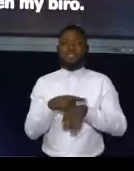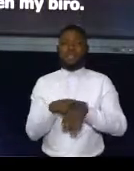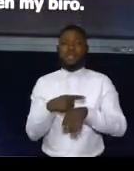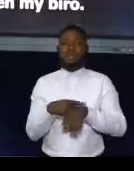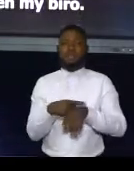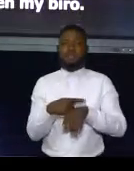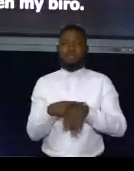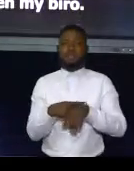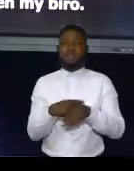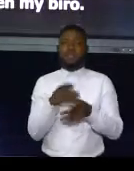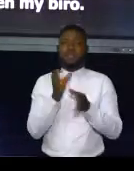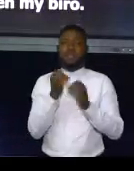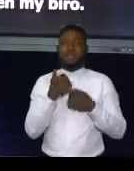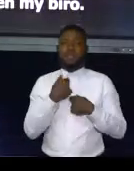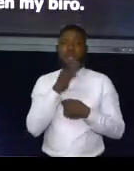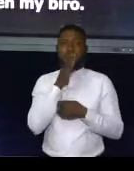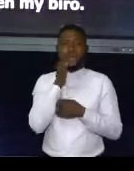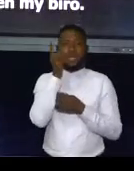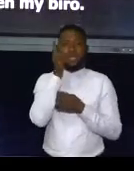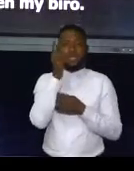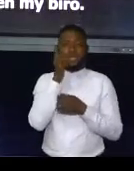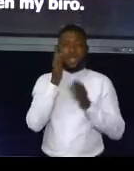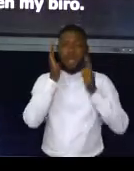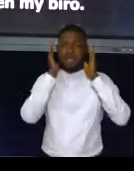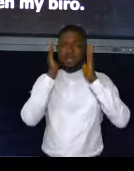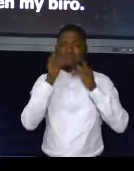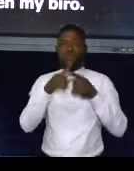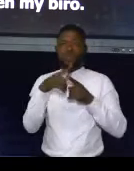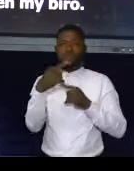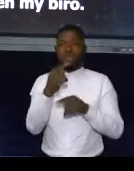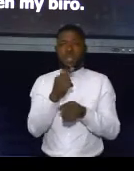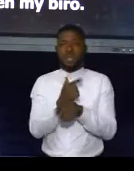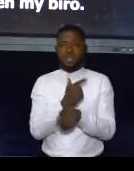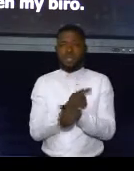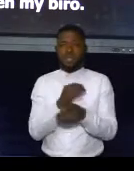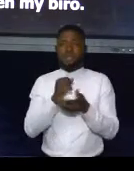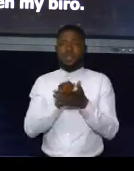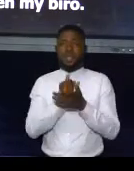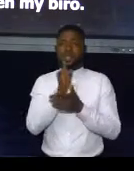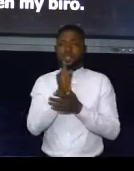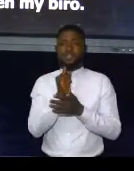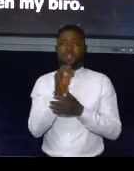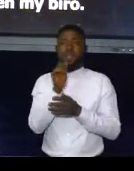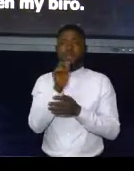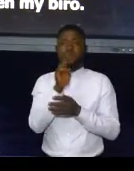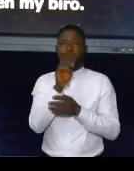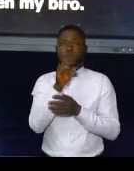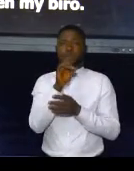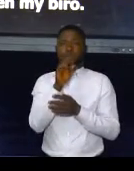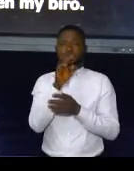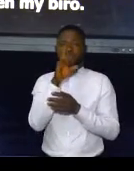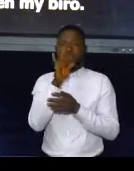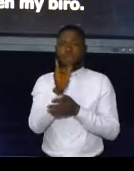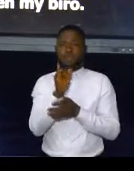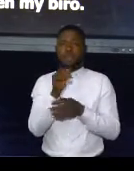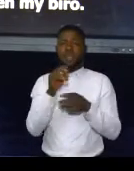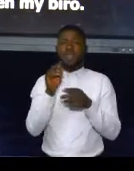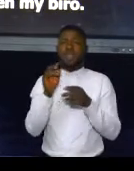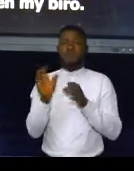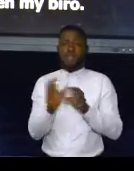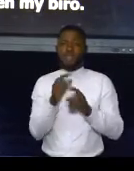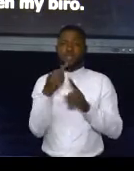Activity time. If you've been listening attentively to the lesson, that is auxiliary